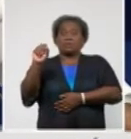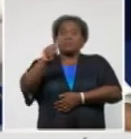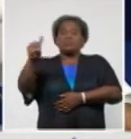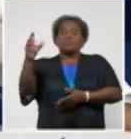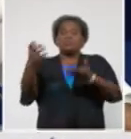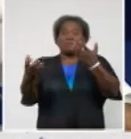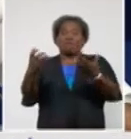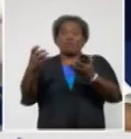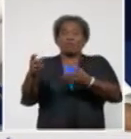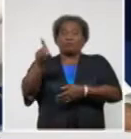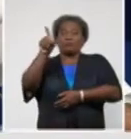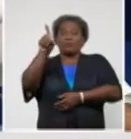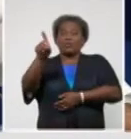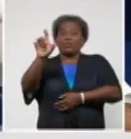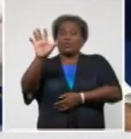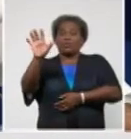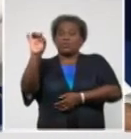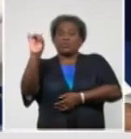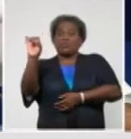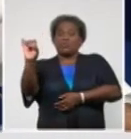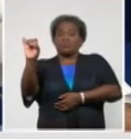167 from Mayabeque,